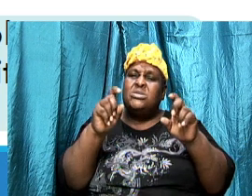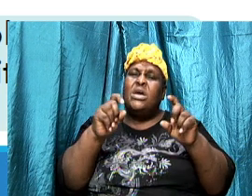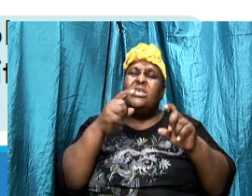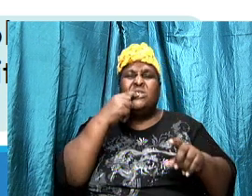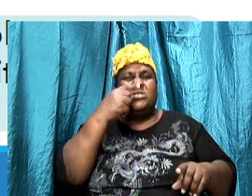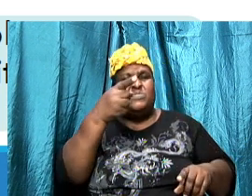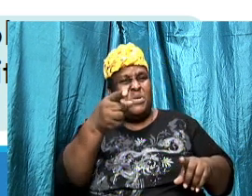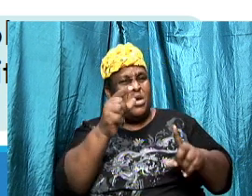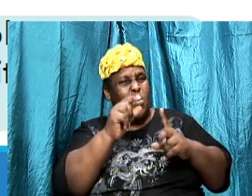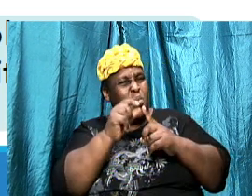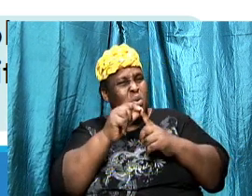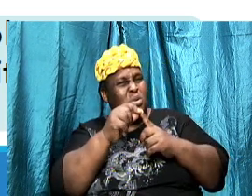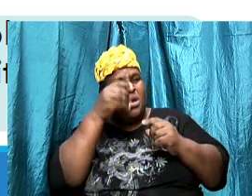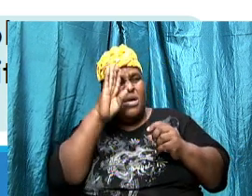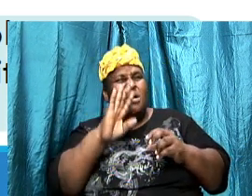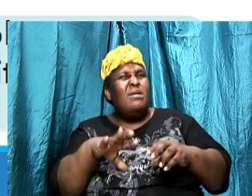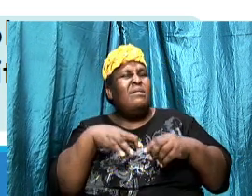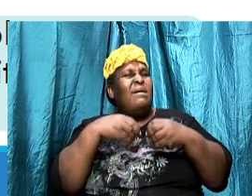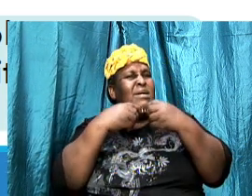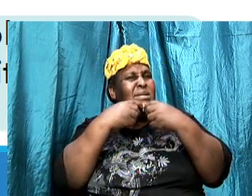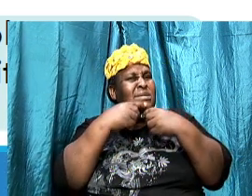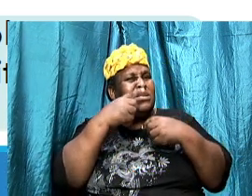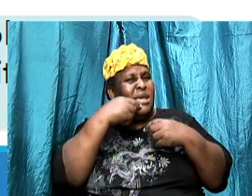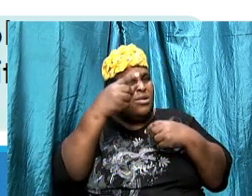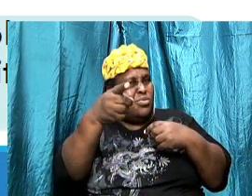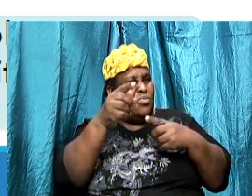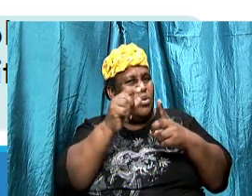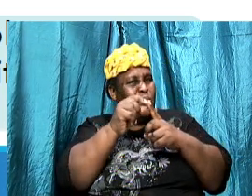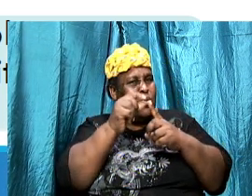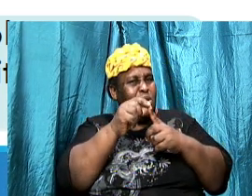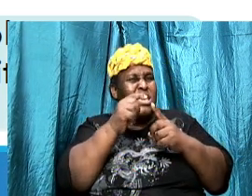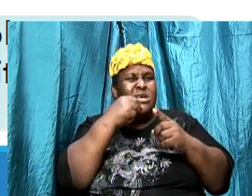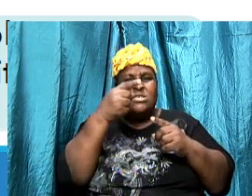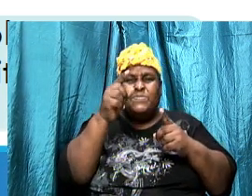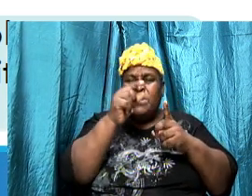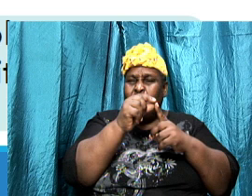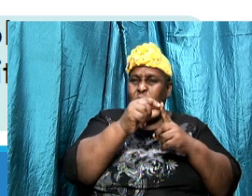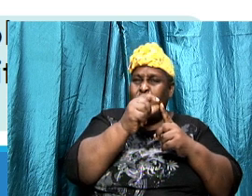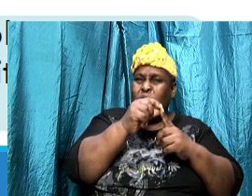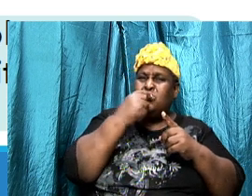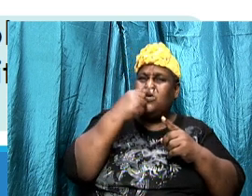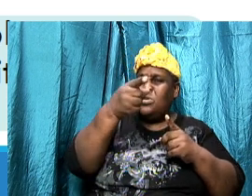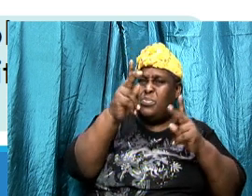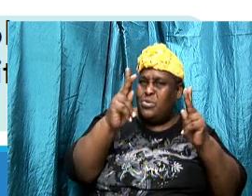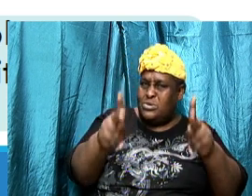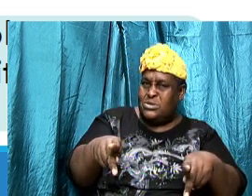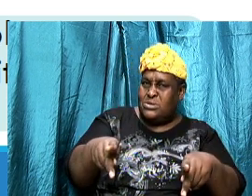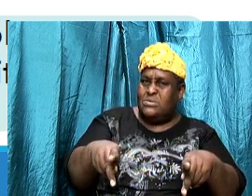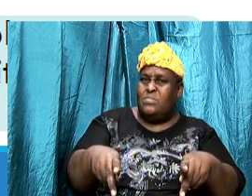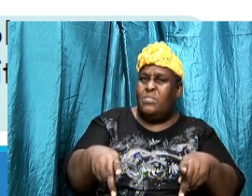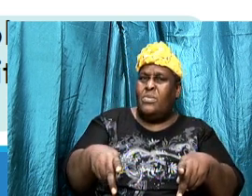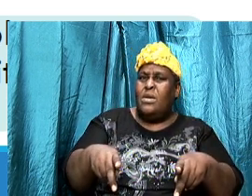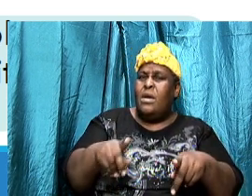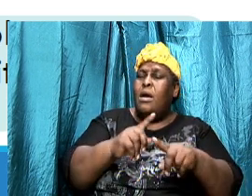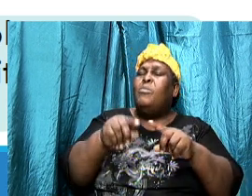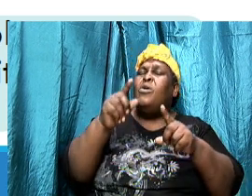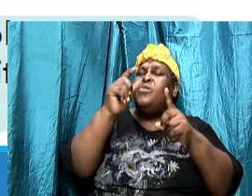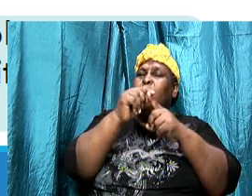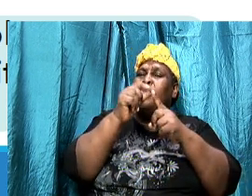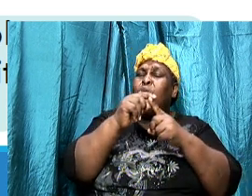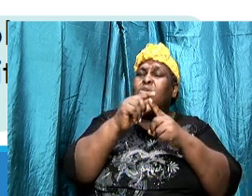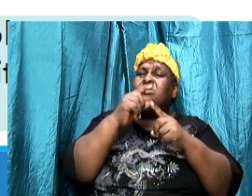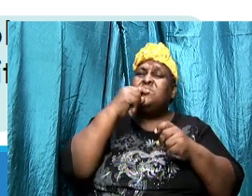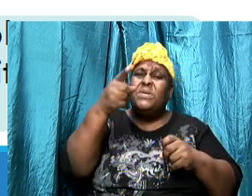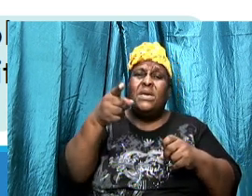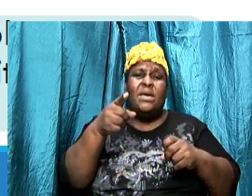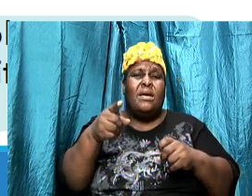speak a word. God gives you a word, and when you speak the word, you know, you just speak a word to them. But the word that you speak,